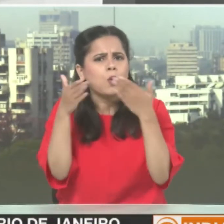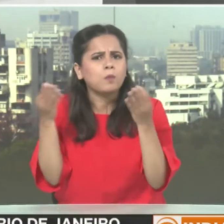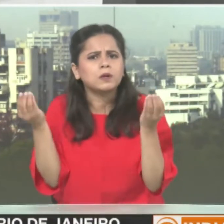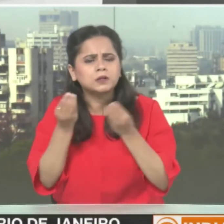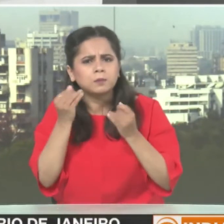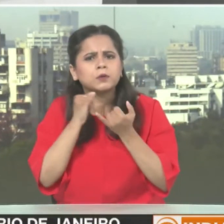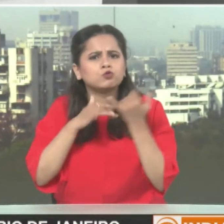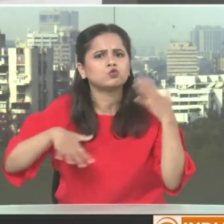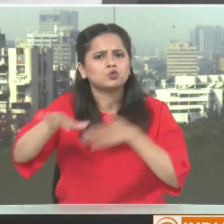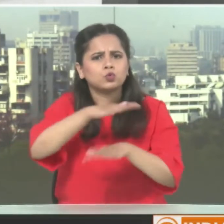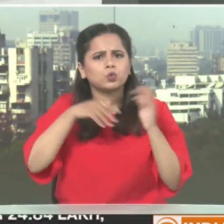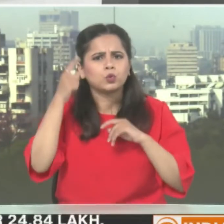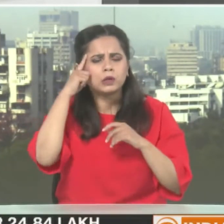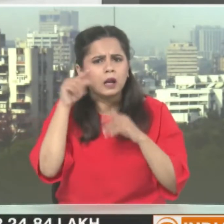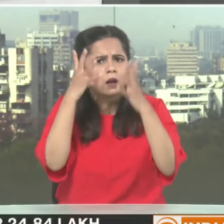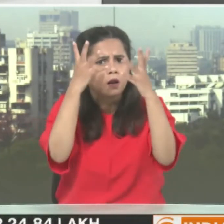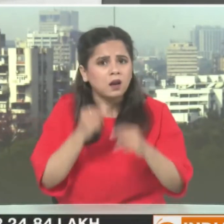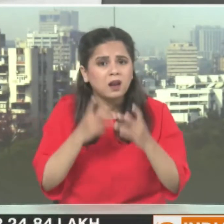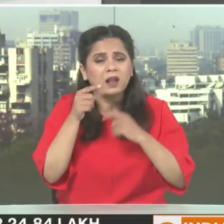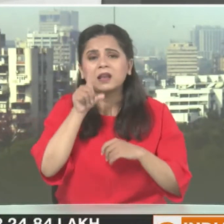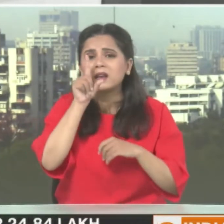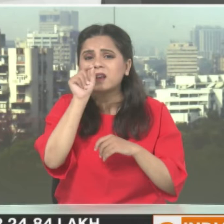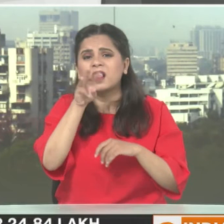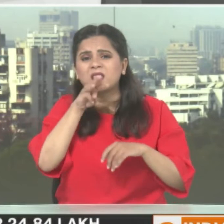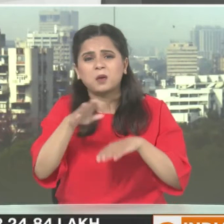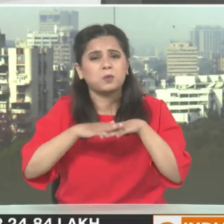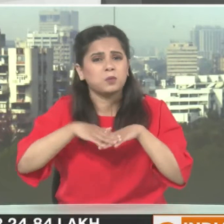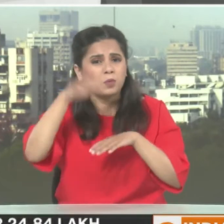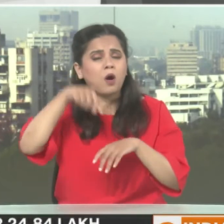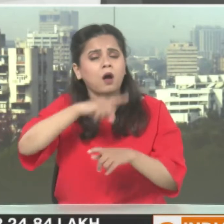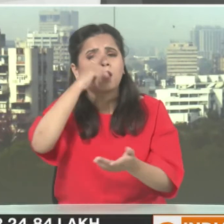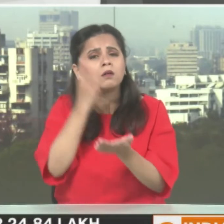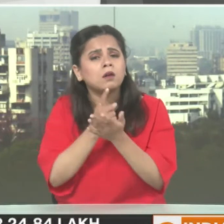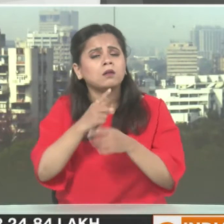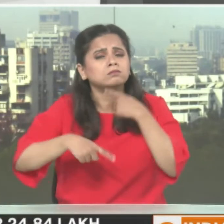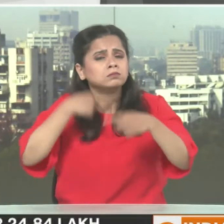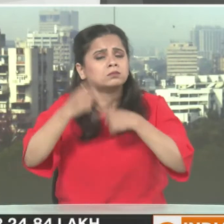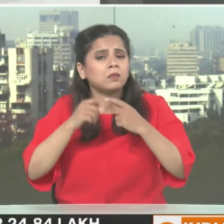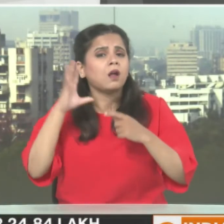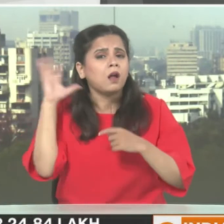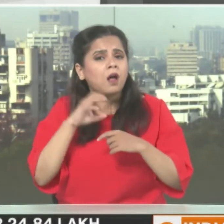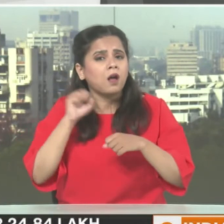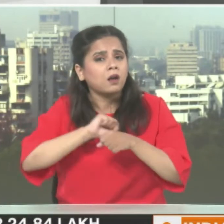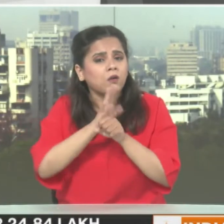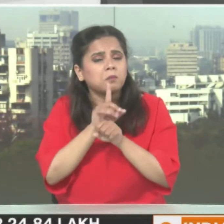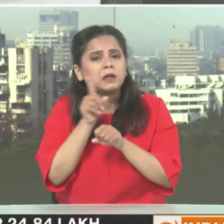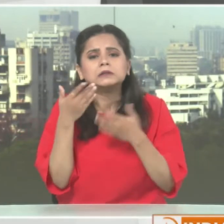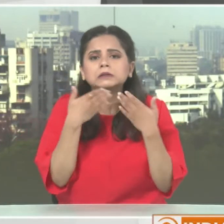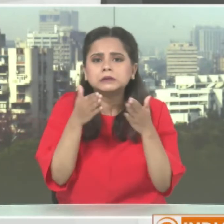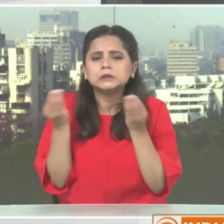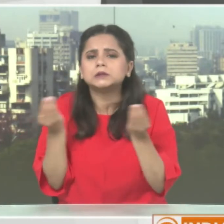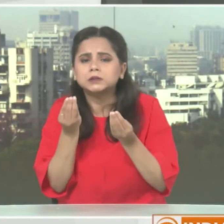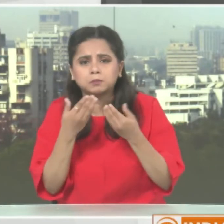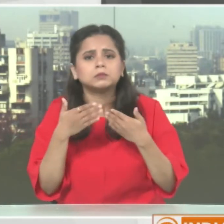of society despite tallying tens of thousands of new cases of the virus daily.